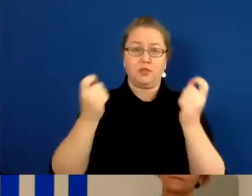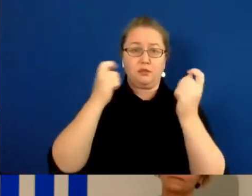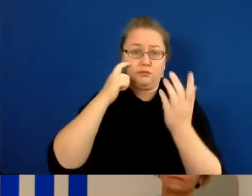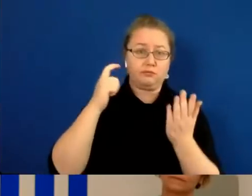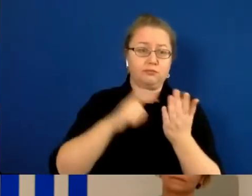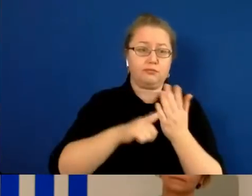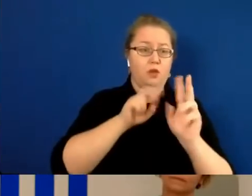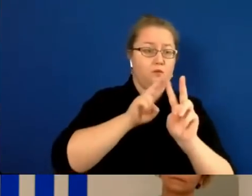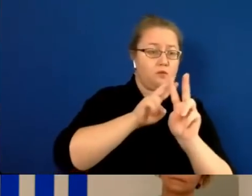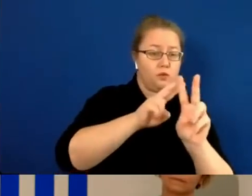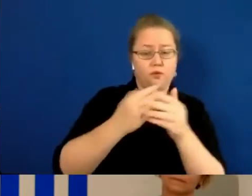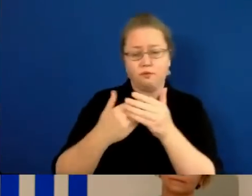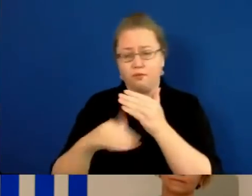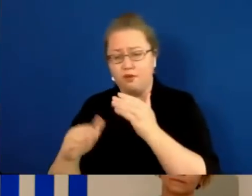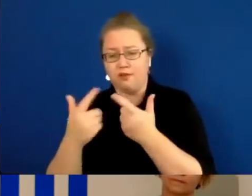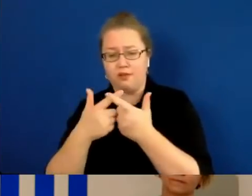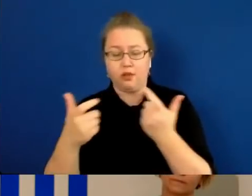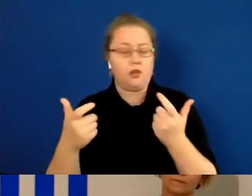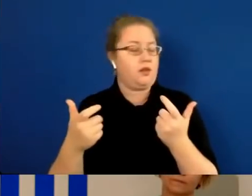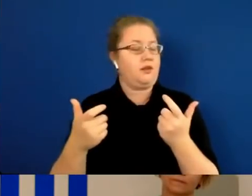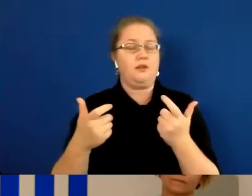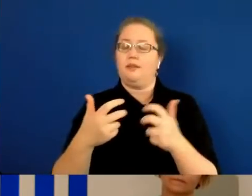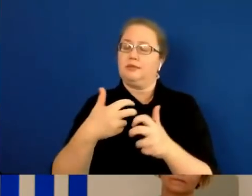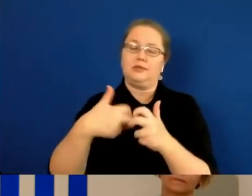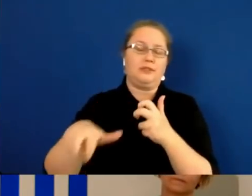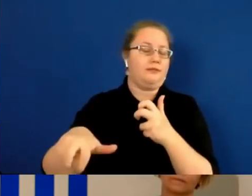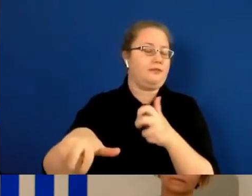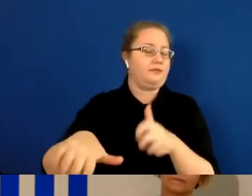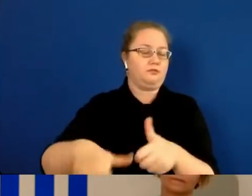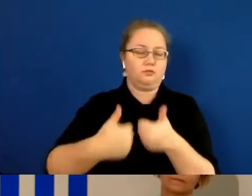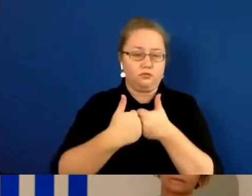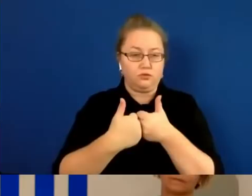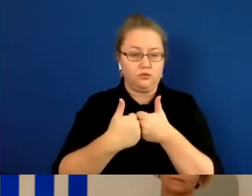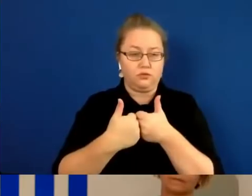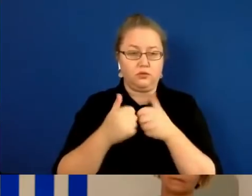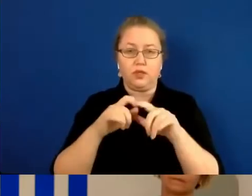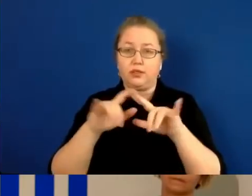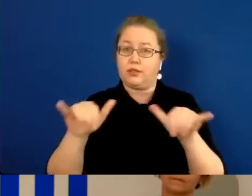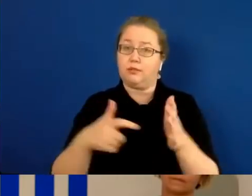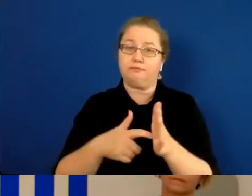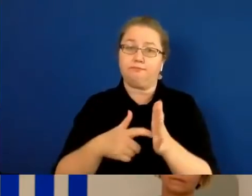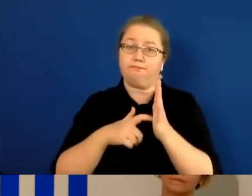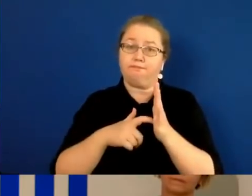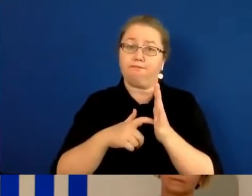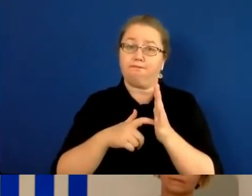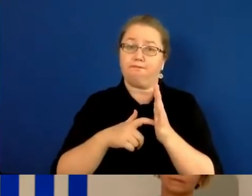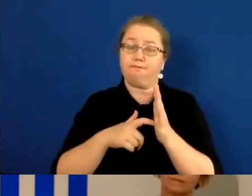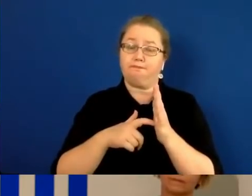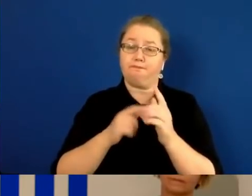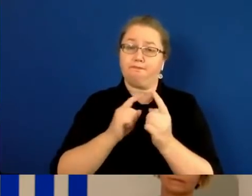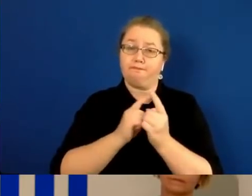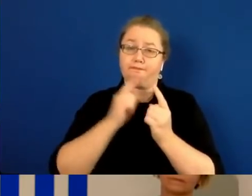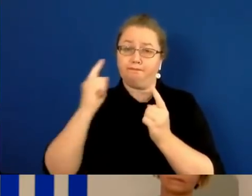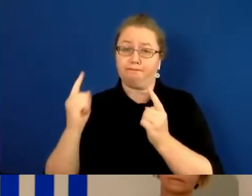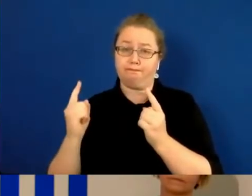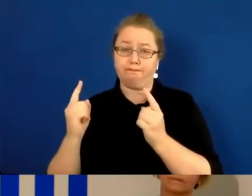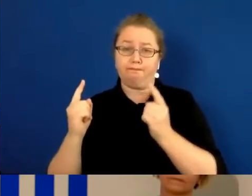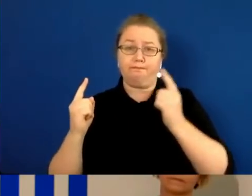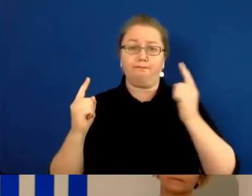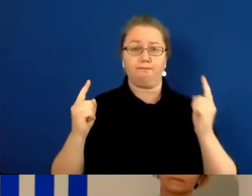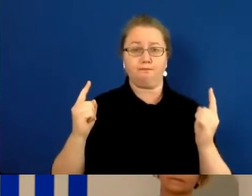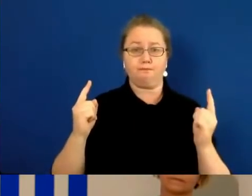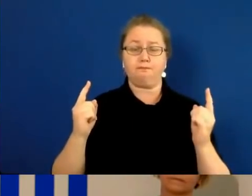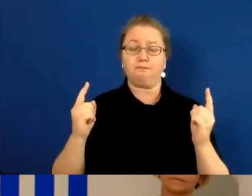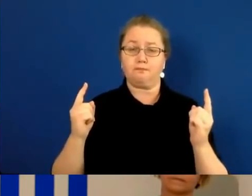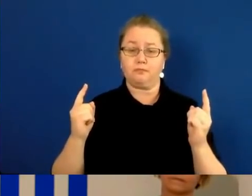things that we've had to learn to do that we would never have wanted to do, is to learn how to grieve together, to not,